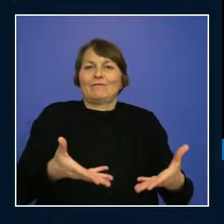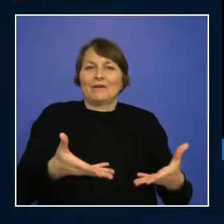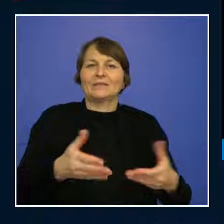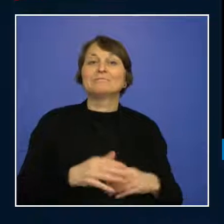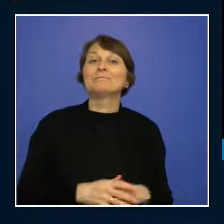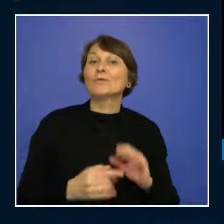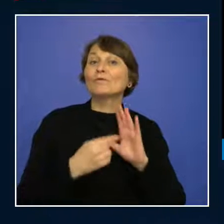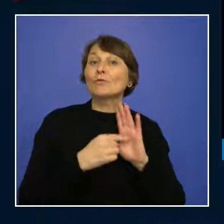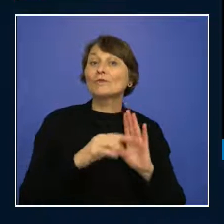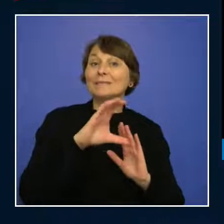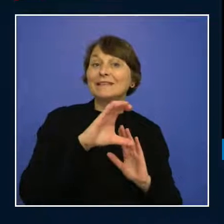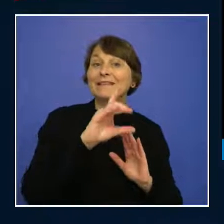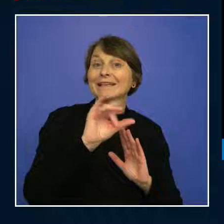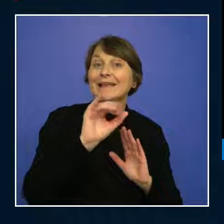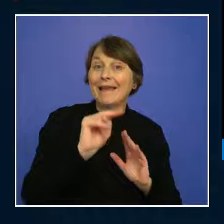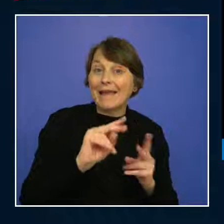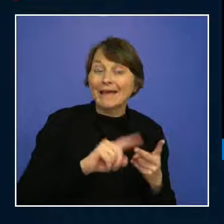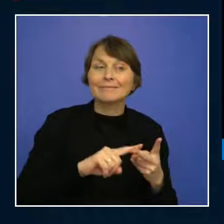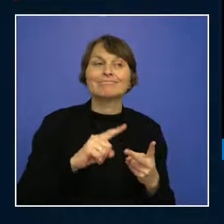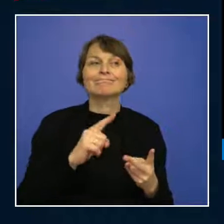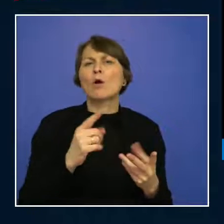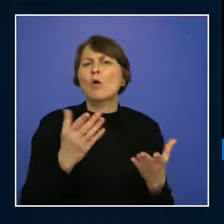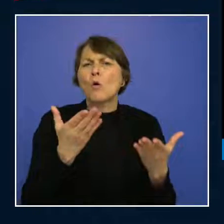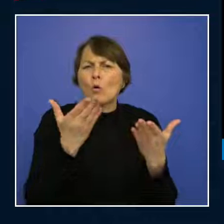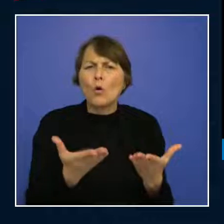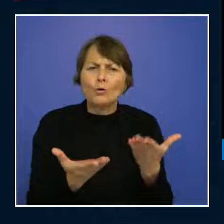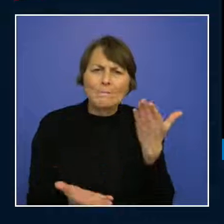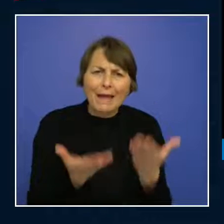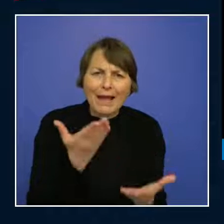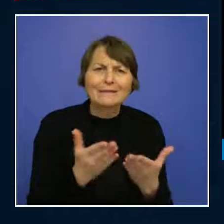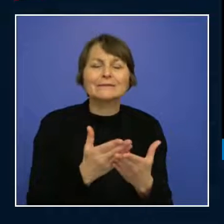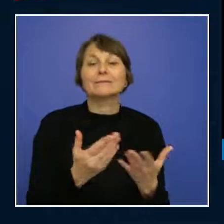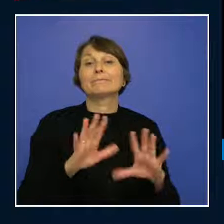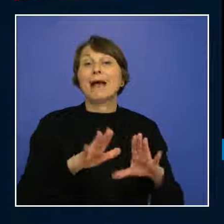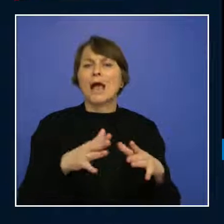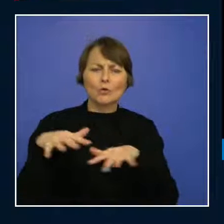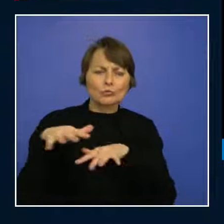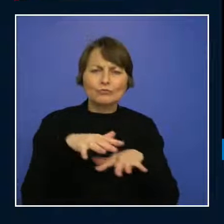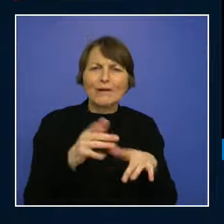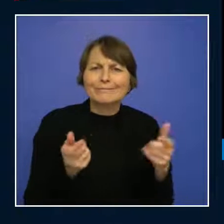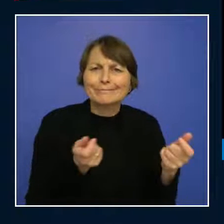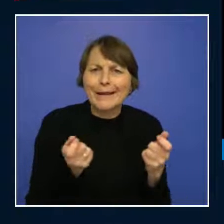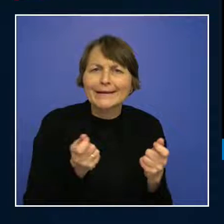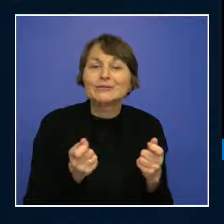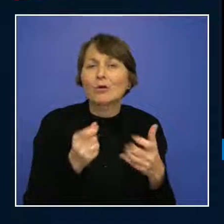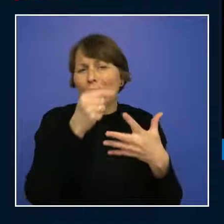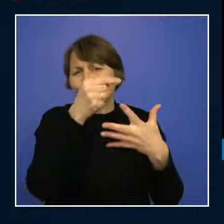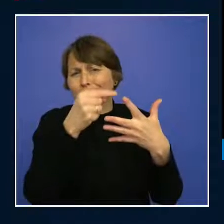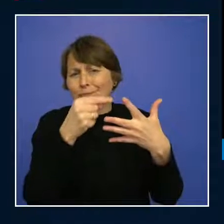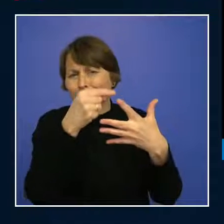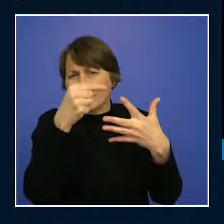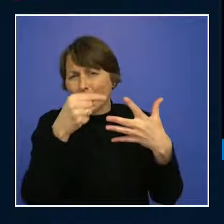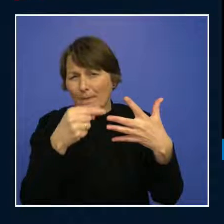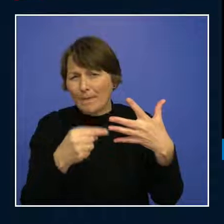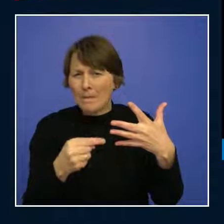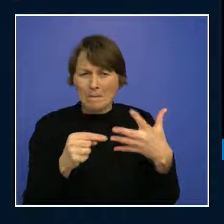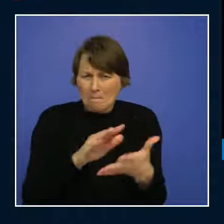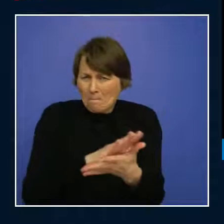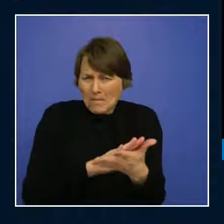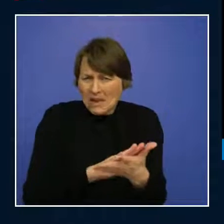networks, load balancers, traffic managers, and we'll try to dive into what they all mean and when they're appropriate to be